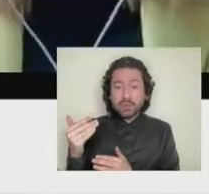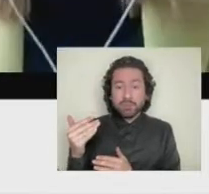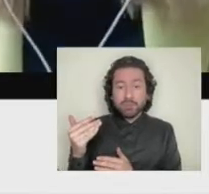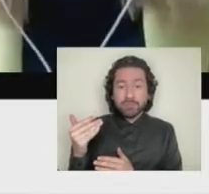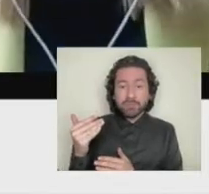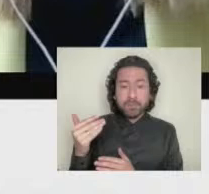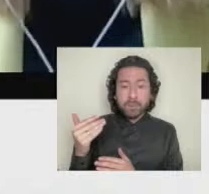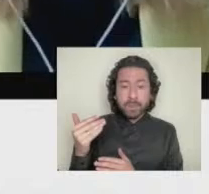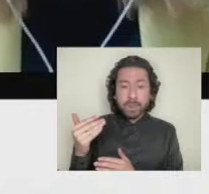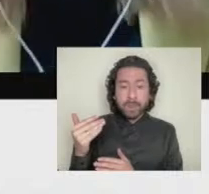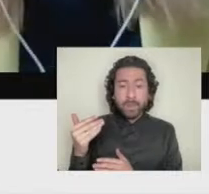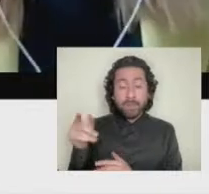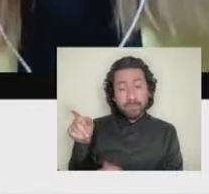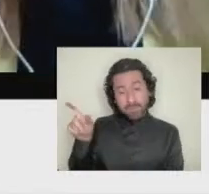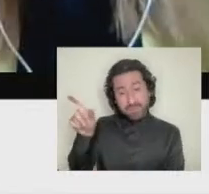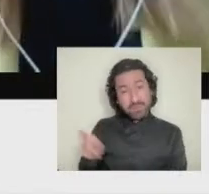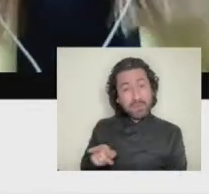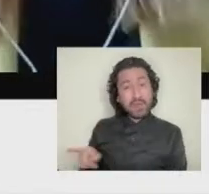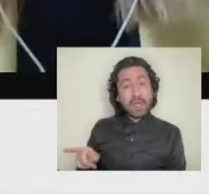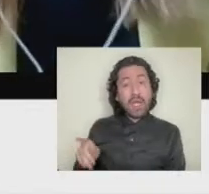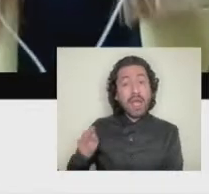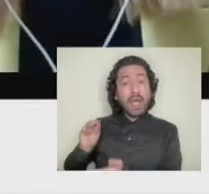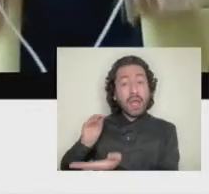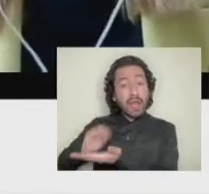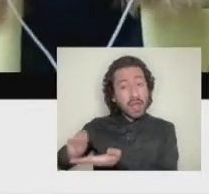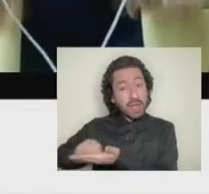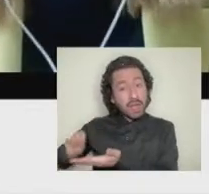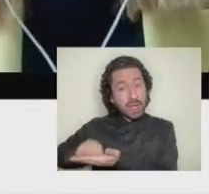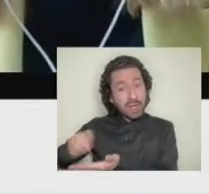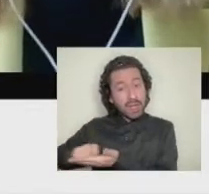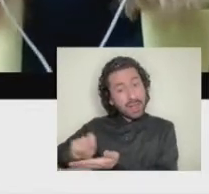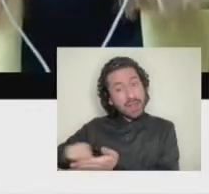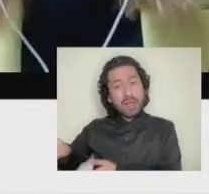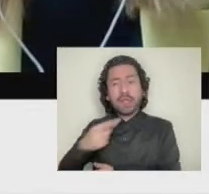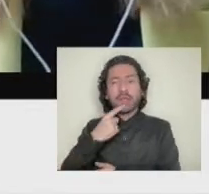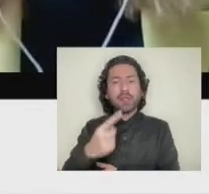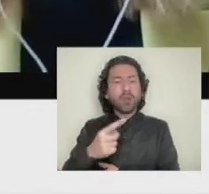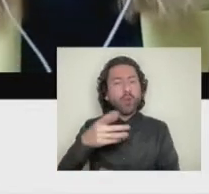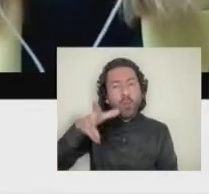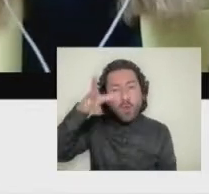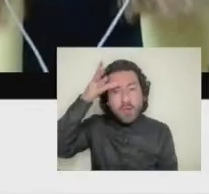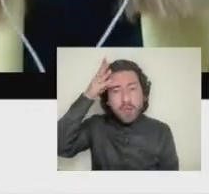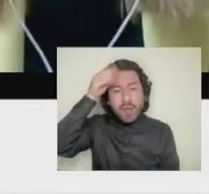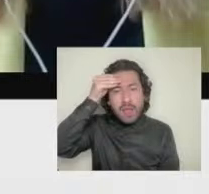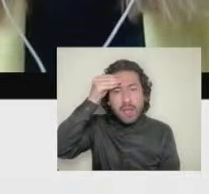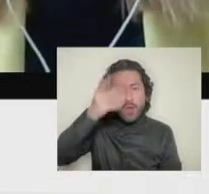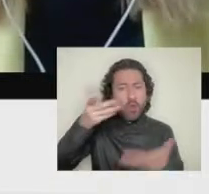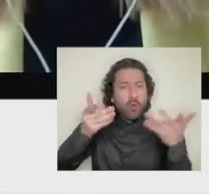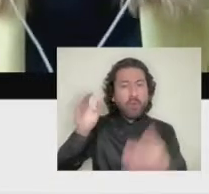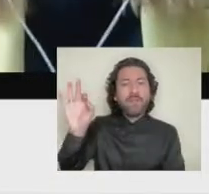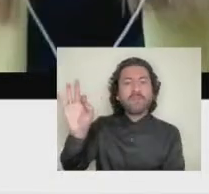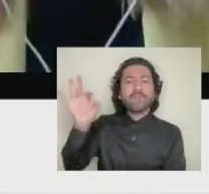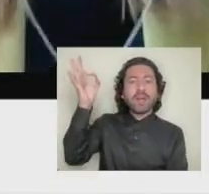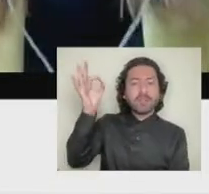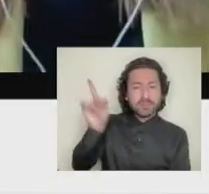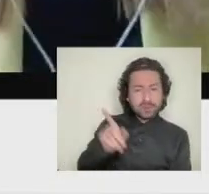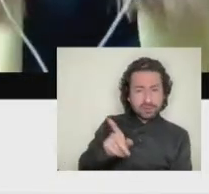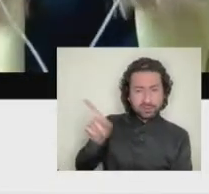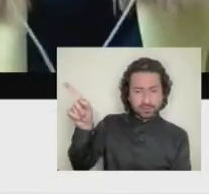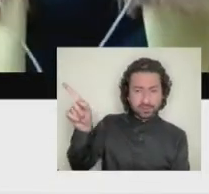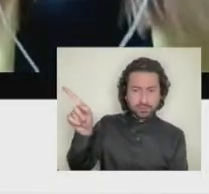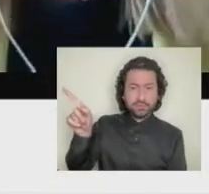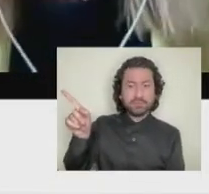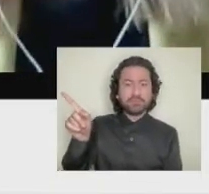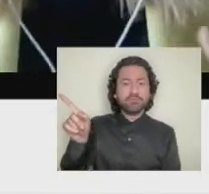to be in 1 month, it will take 3 years. He spoke about fragmentation of the knowledge